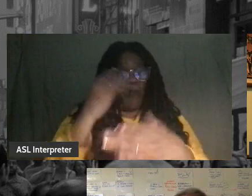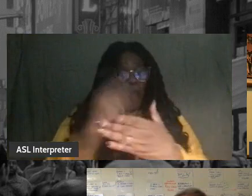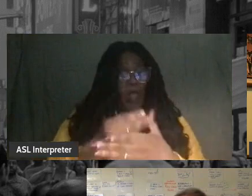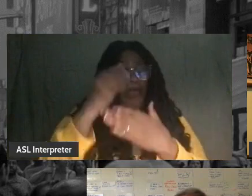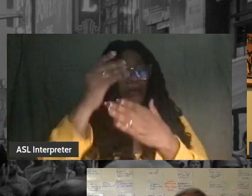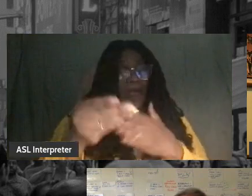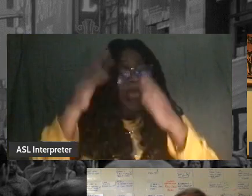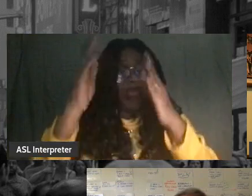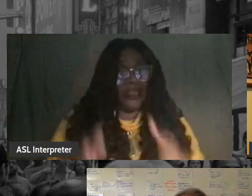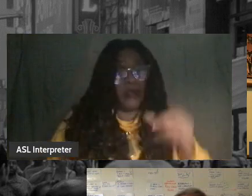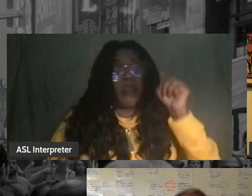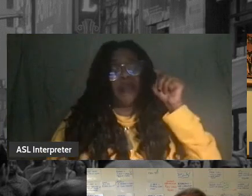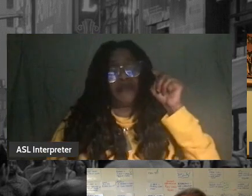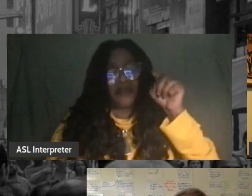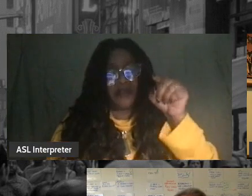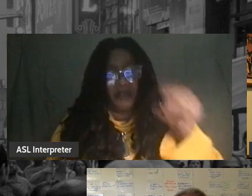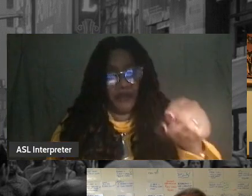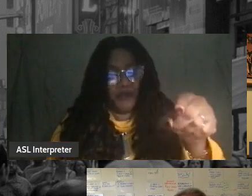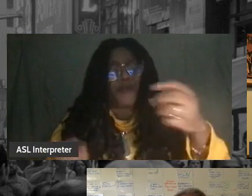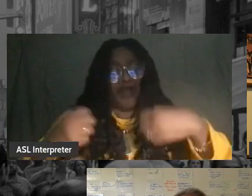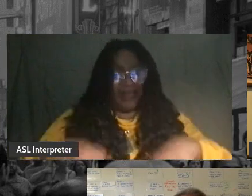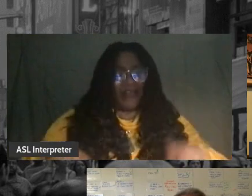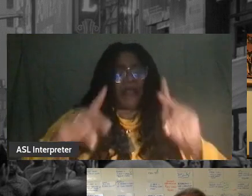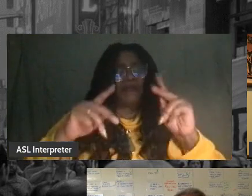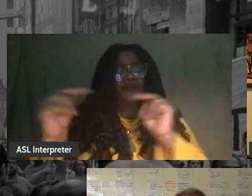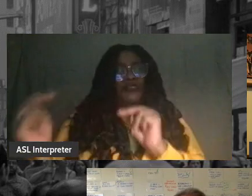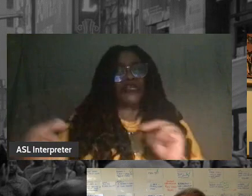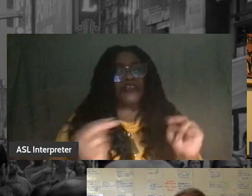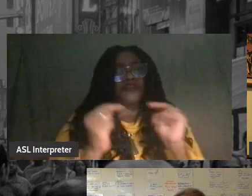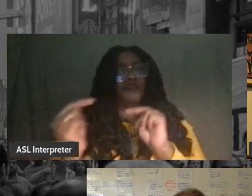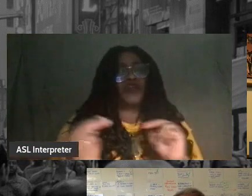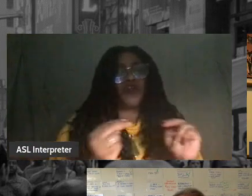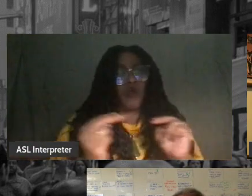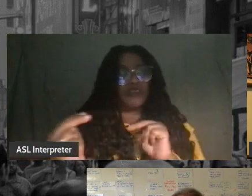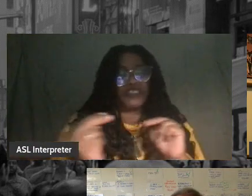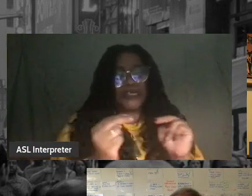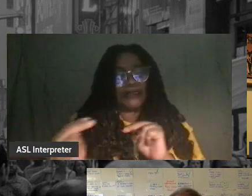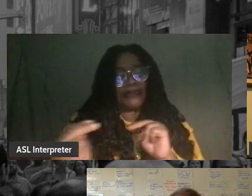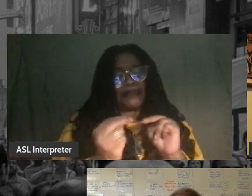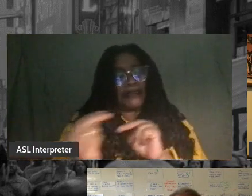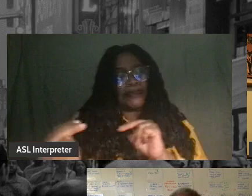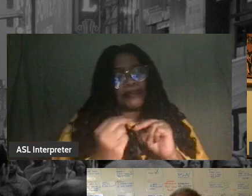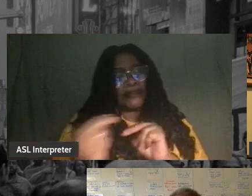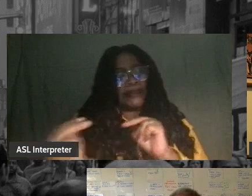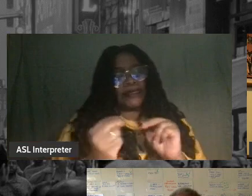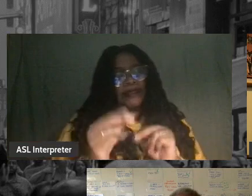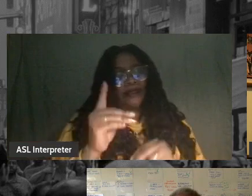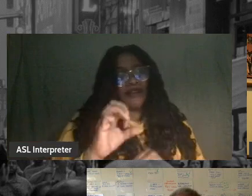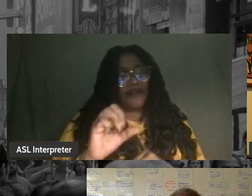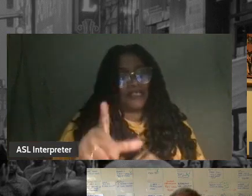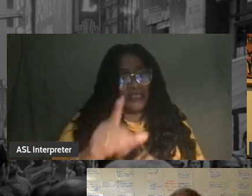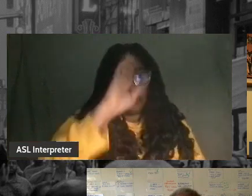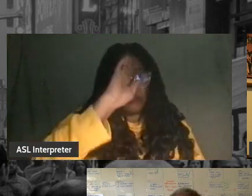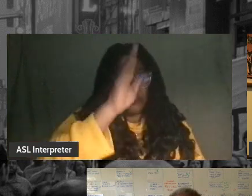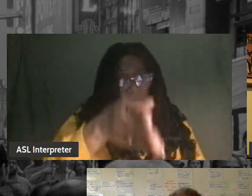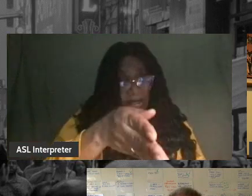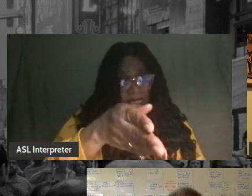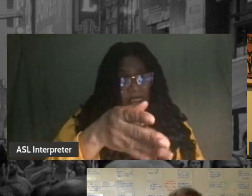then you as a writer will have the opportunity to negotiate your deal directly with the buyer. So that's the